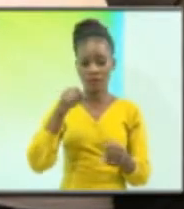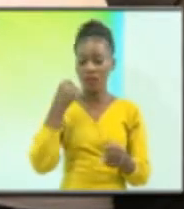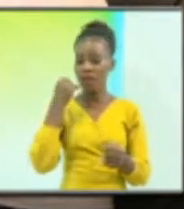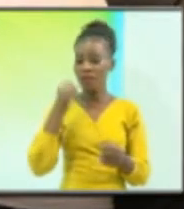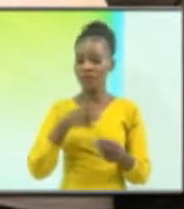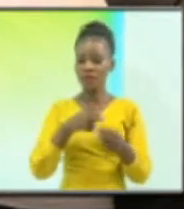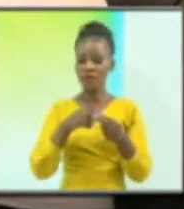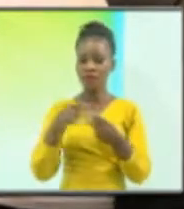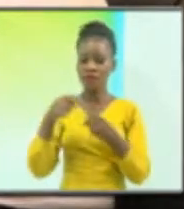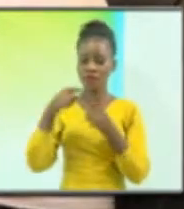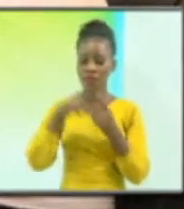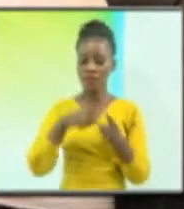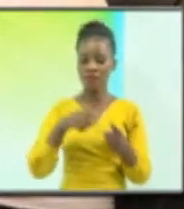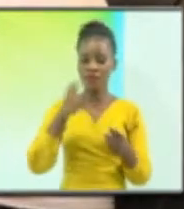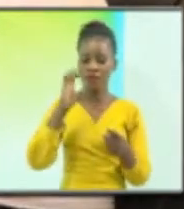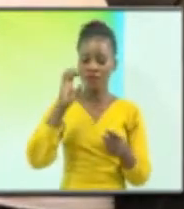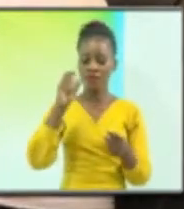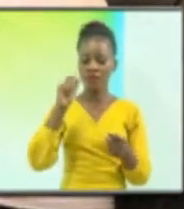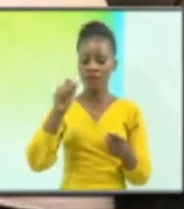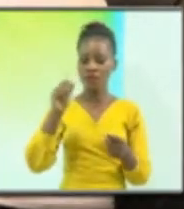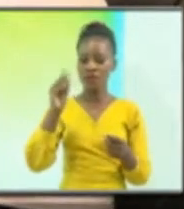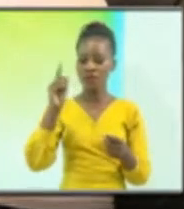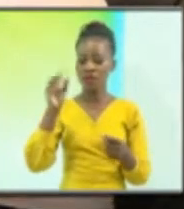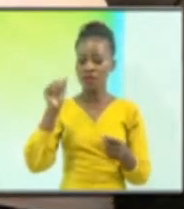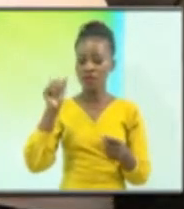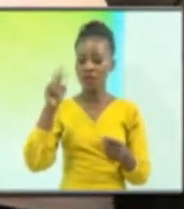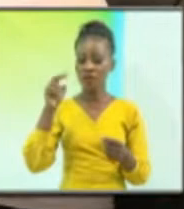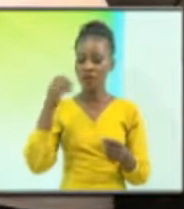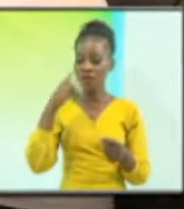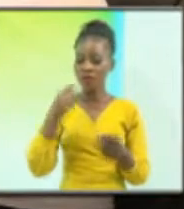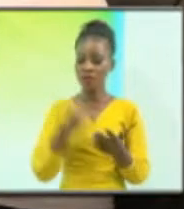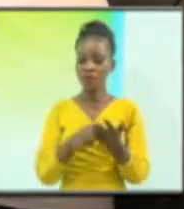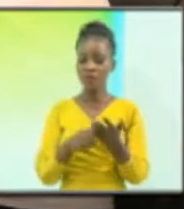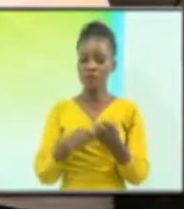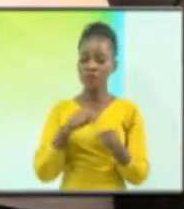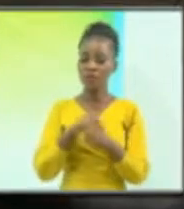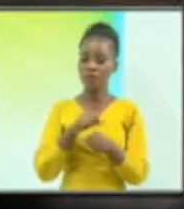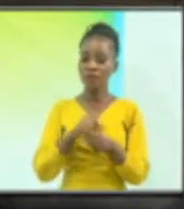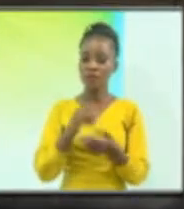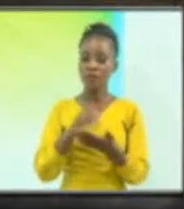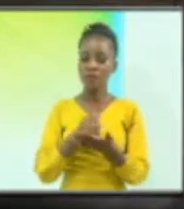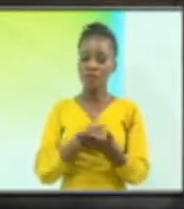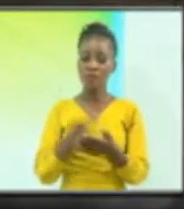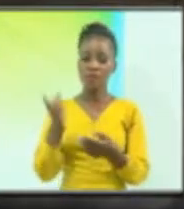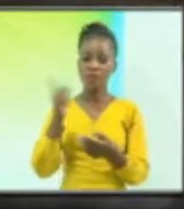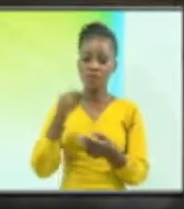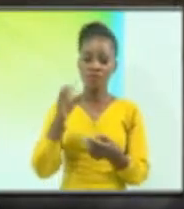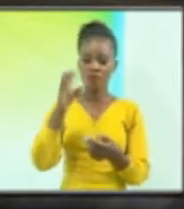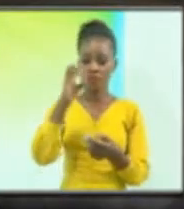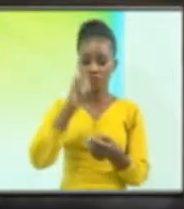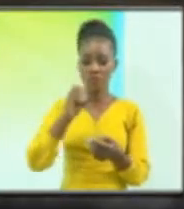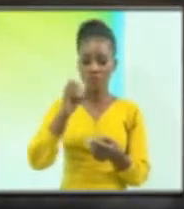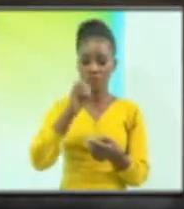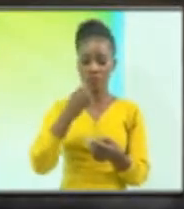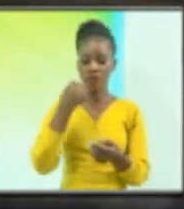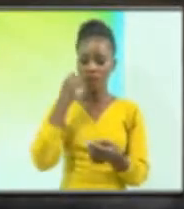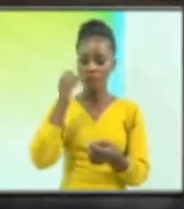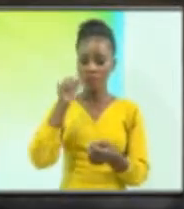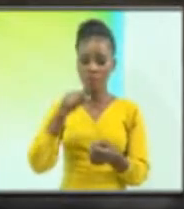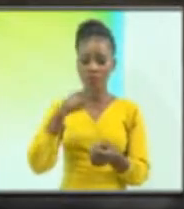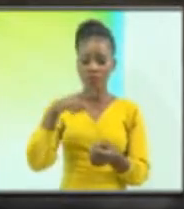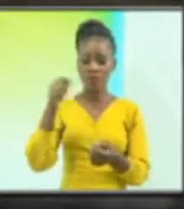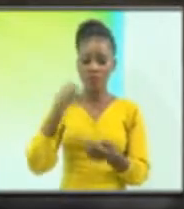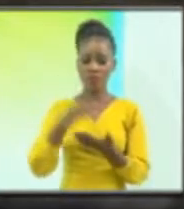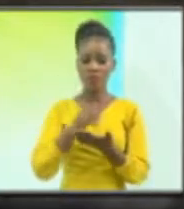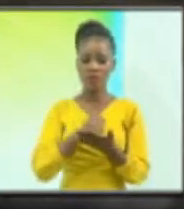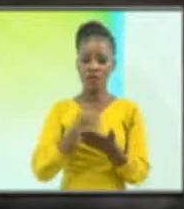go to Canada, for instance, and you are Ugandan and your work is to boil tea for the officers, you're a diplomat. You hold this